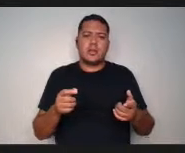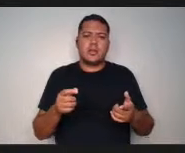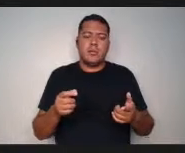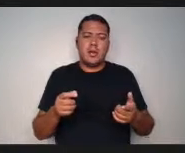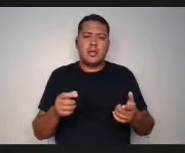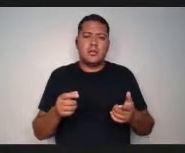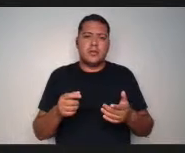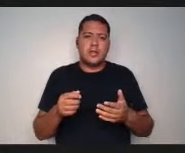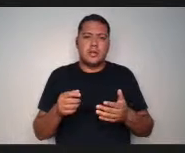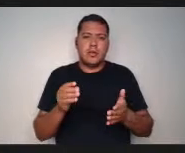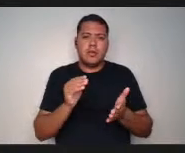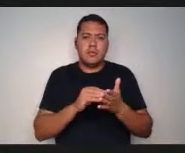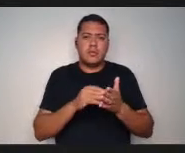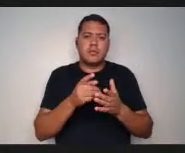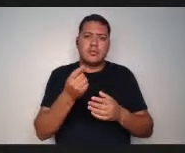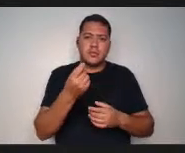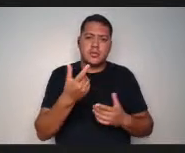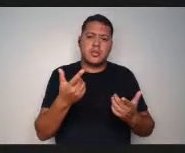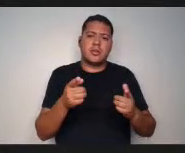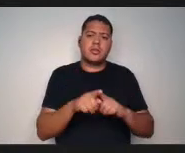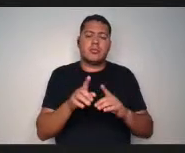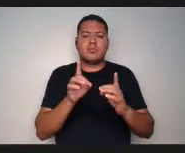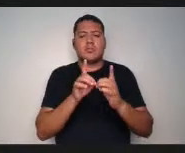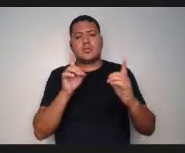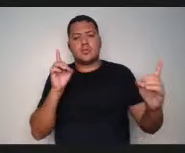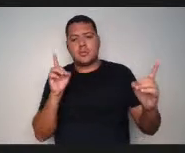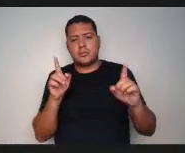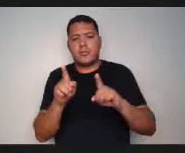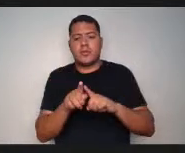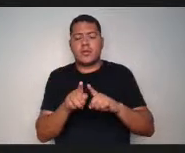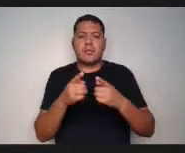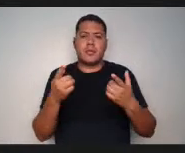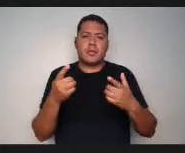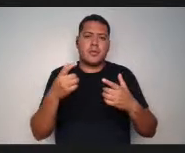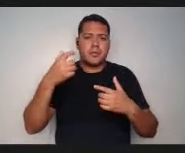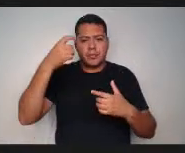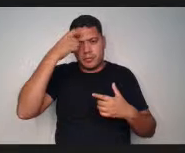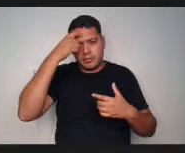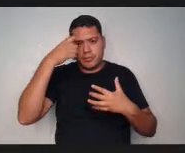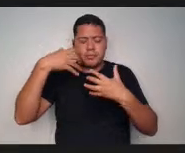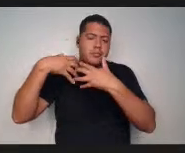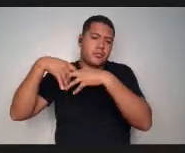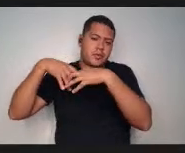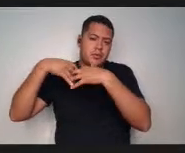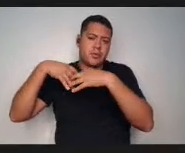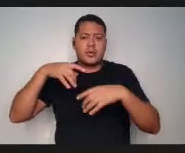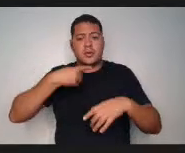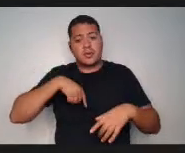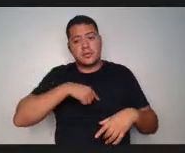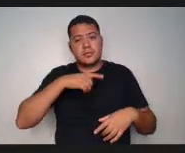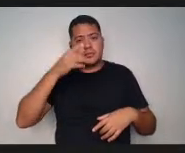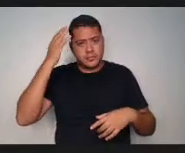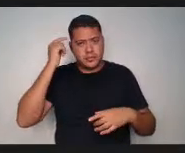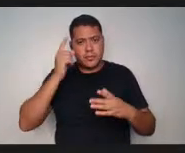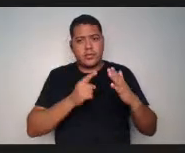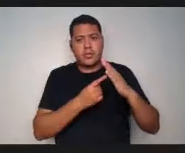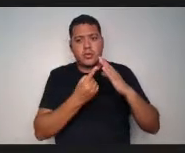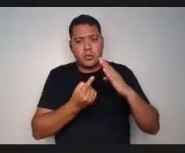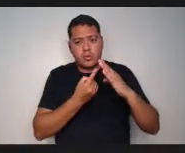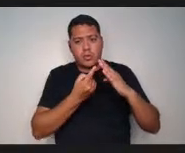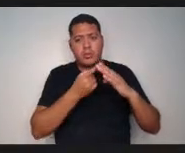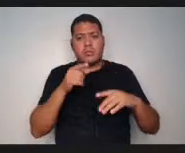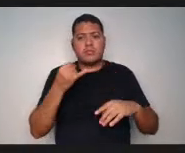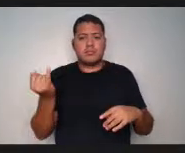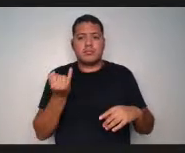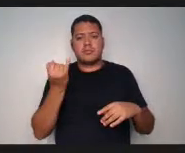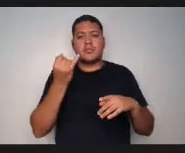family. We know that social isolation is a major risk factor for mental health problems. We have seen in the United States, and I'm sure globally, an